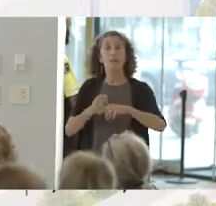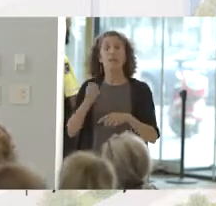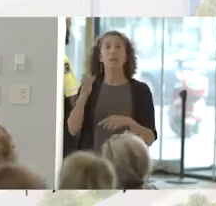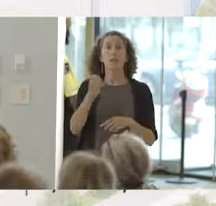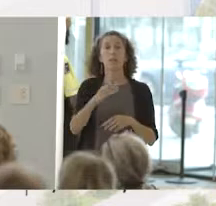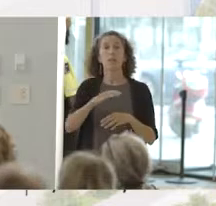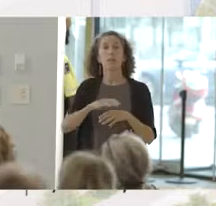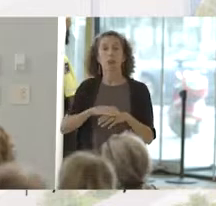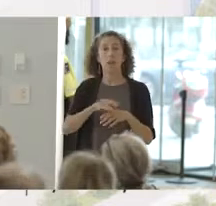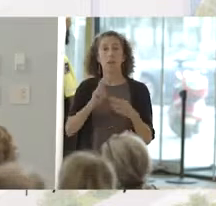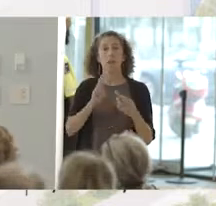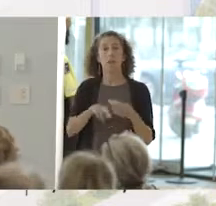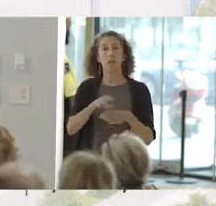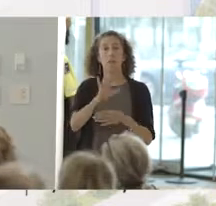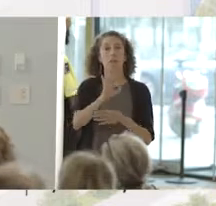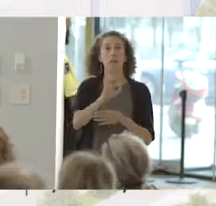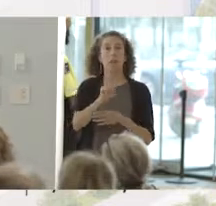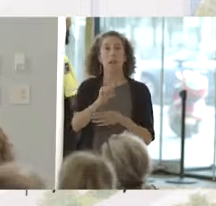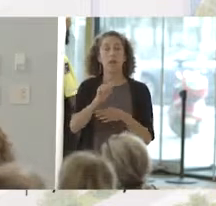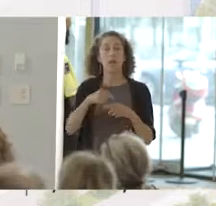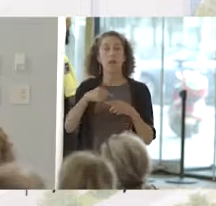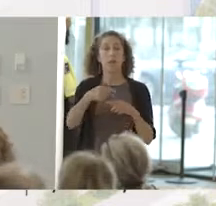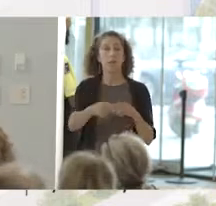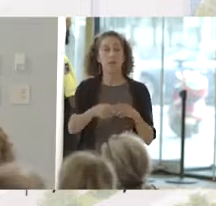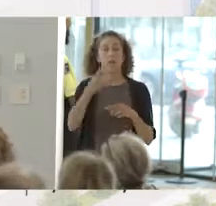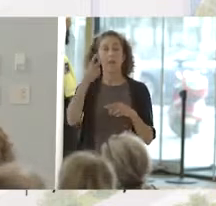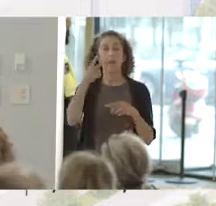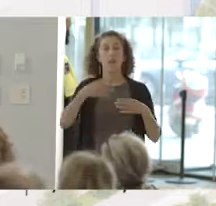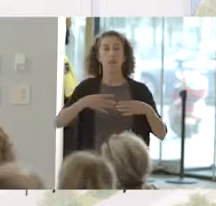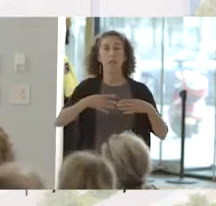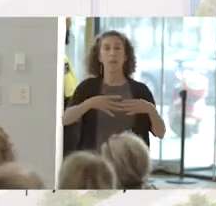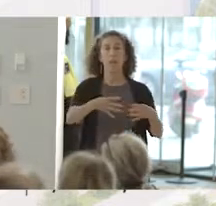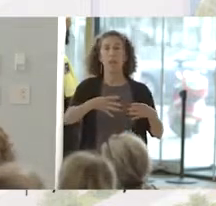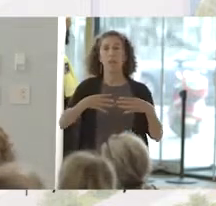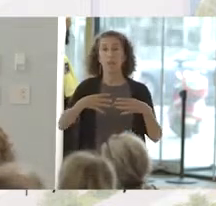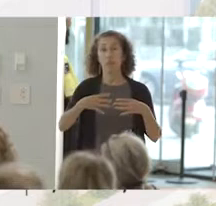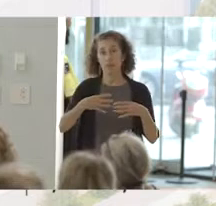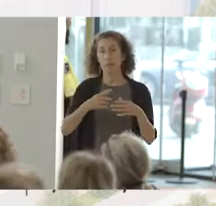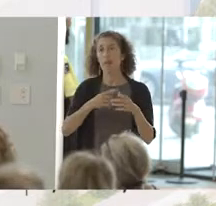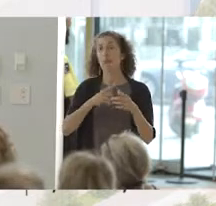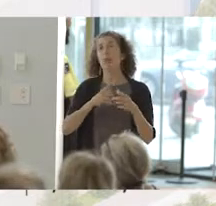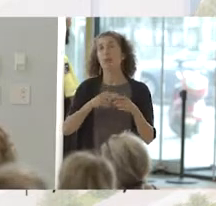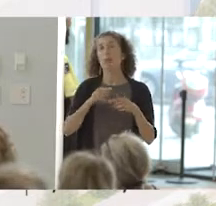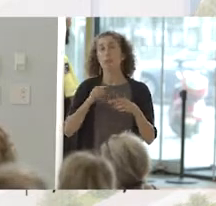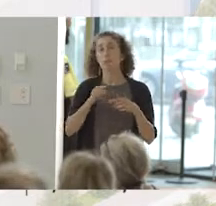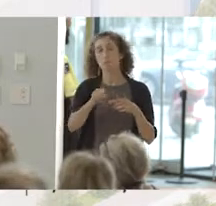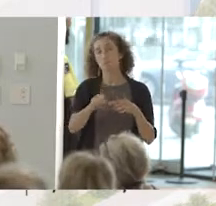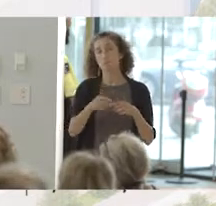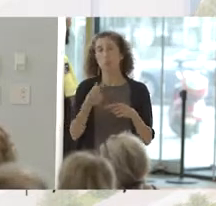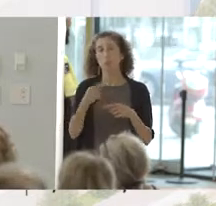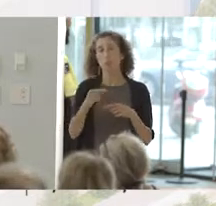9A, crossing over Route 9A with a set of swing gates, and then running along the Manhattan Greenway